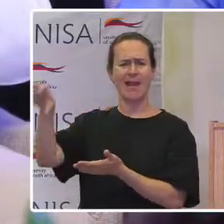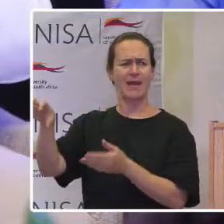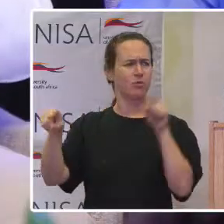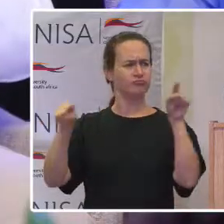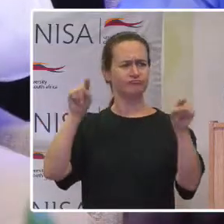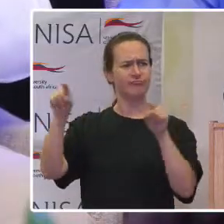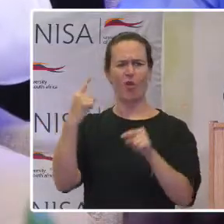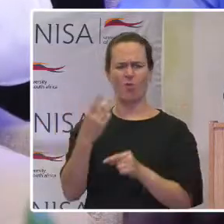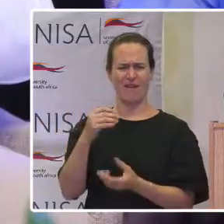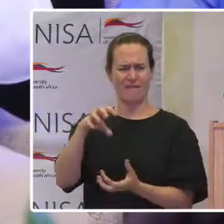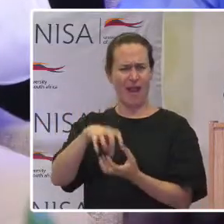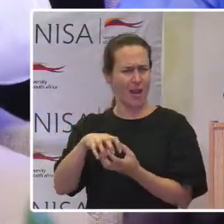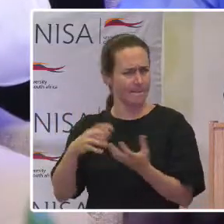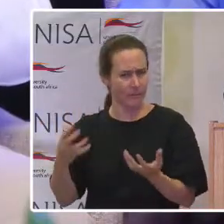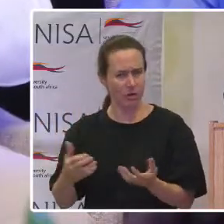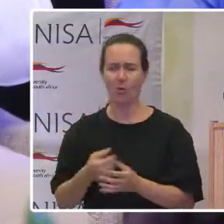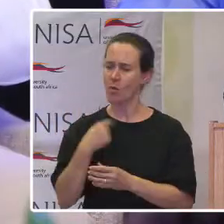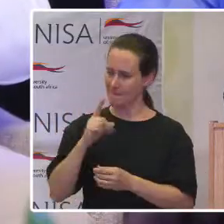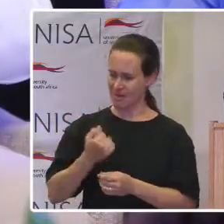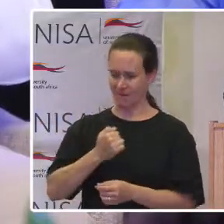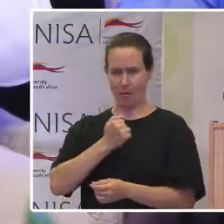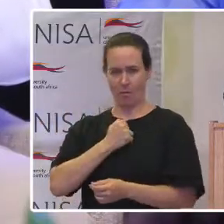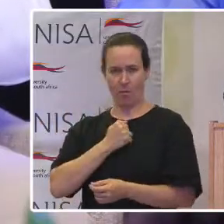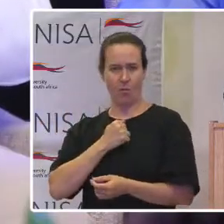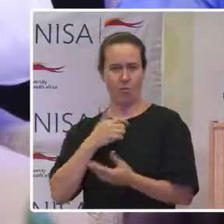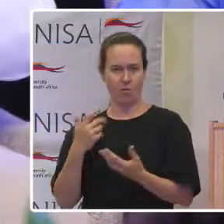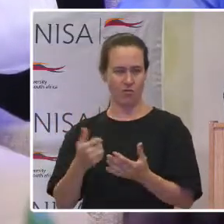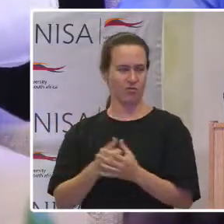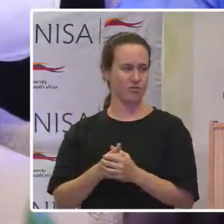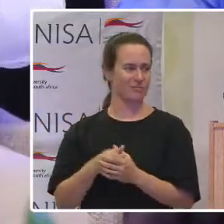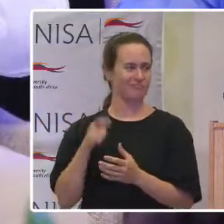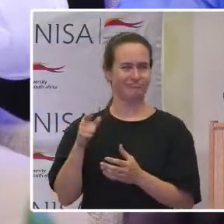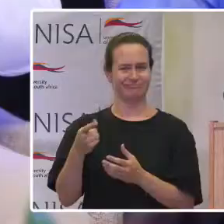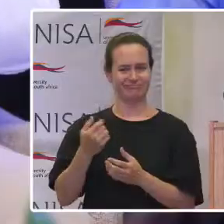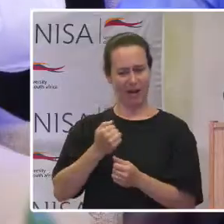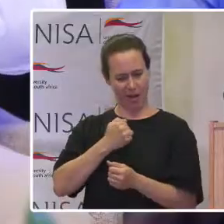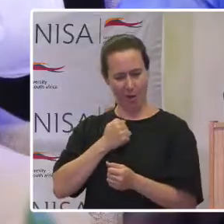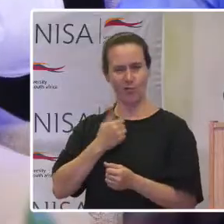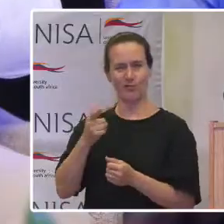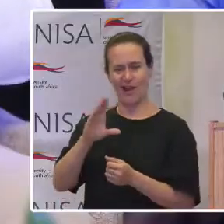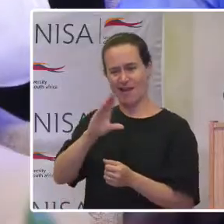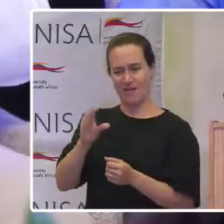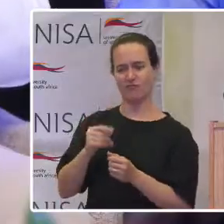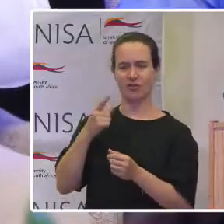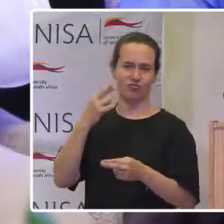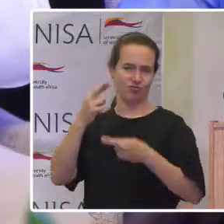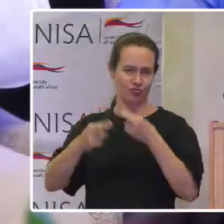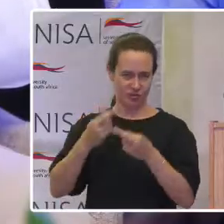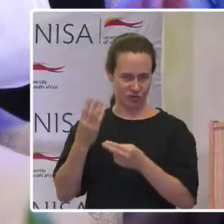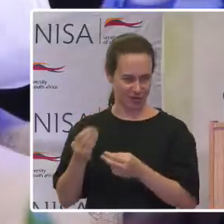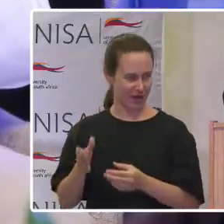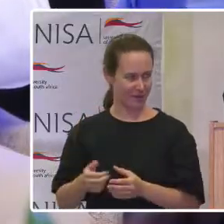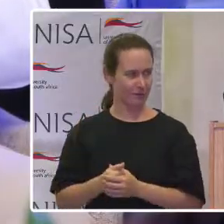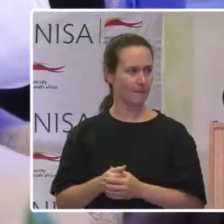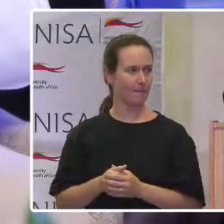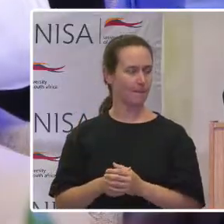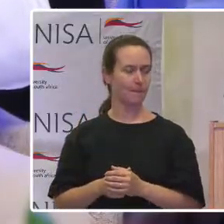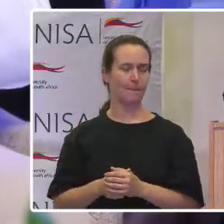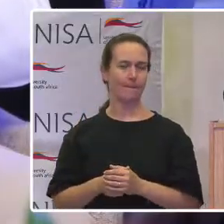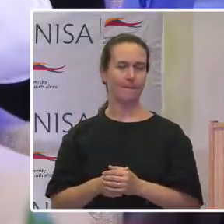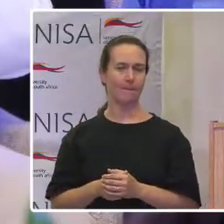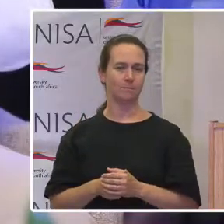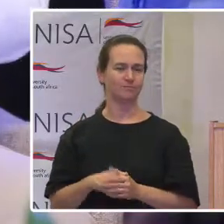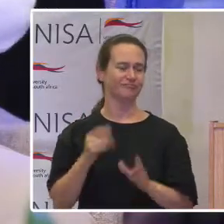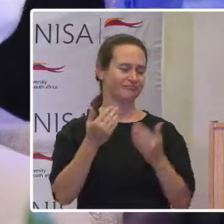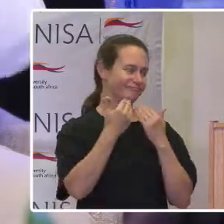go, without having our own wider culinary availabilities that are there.